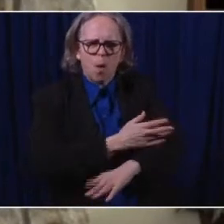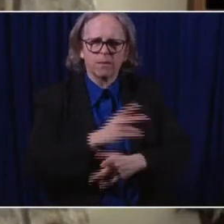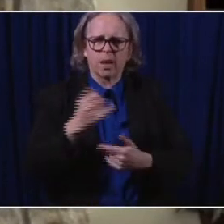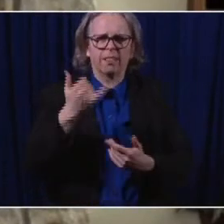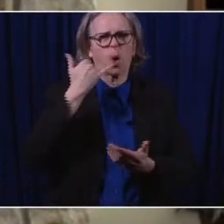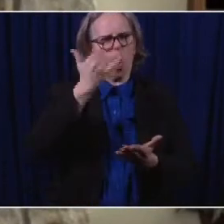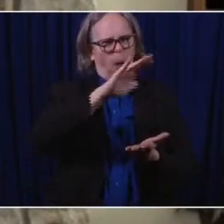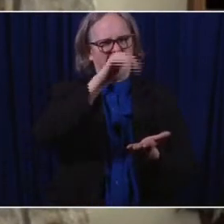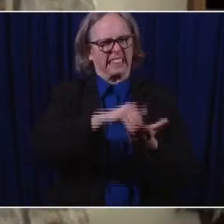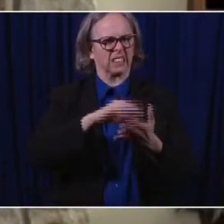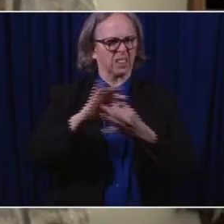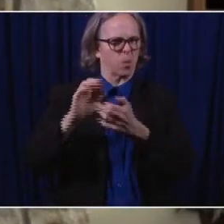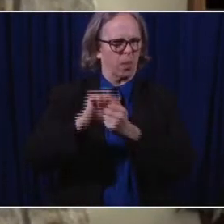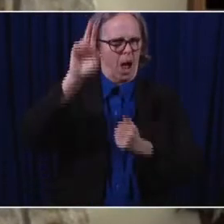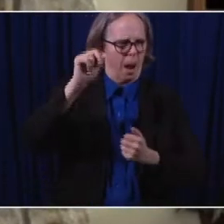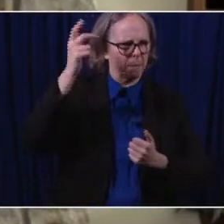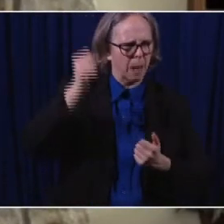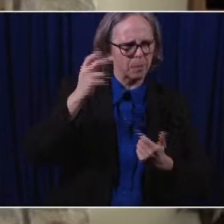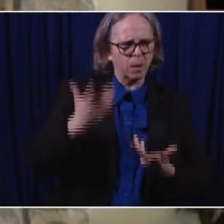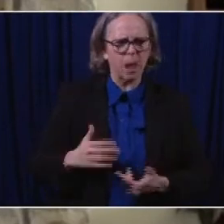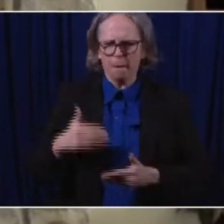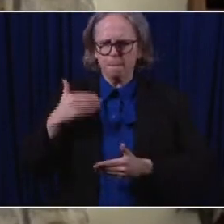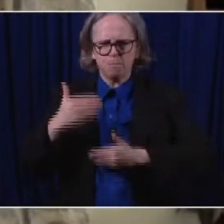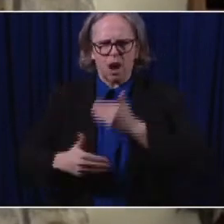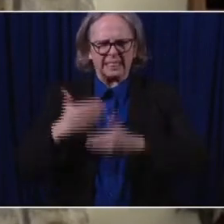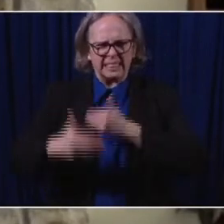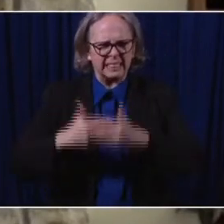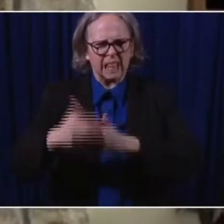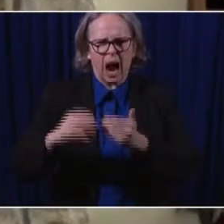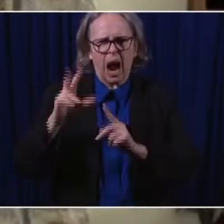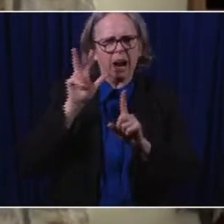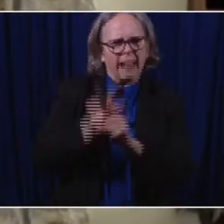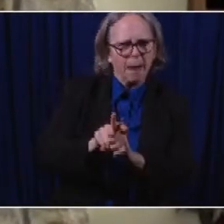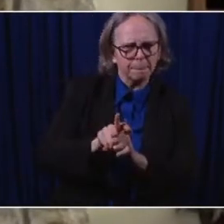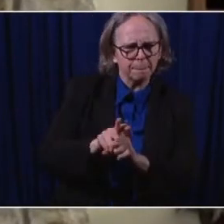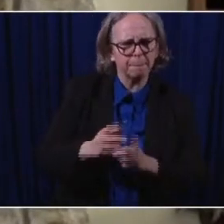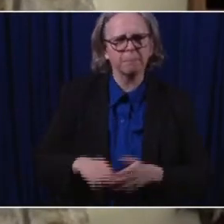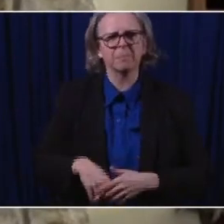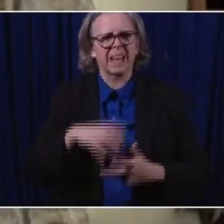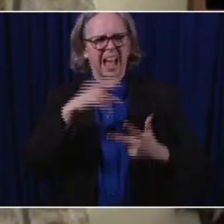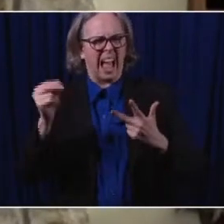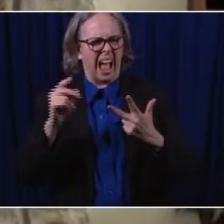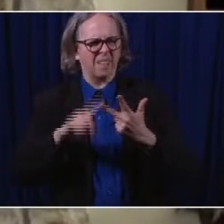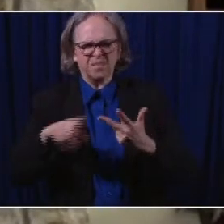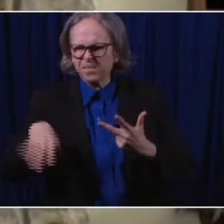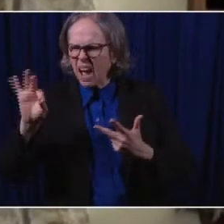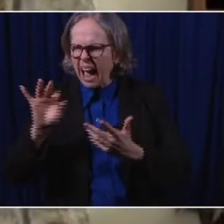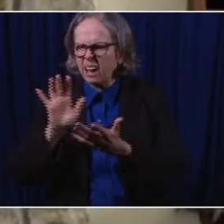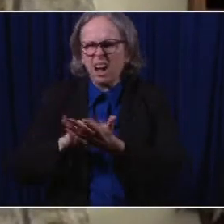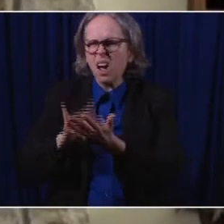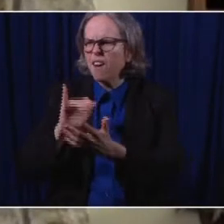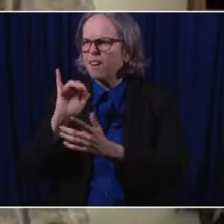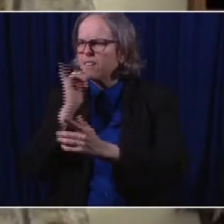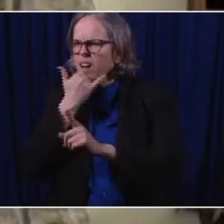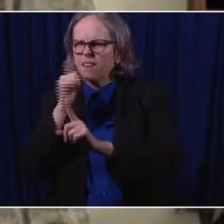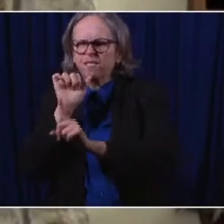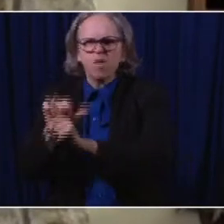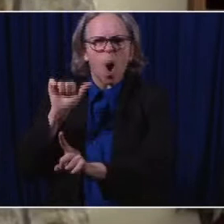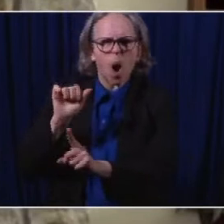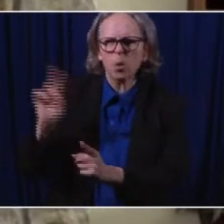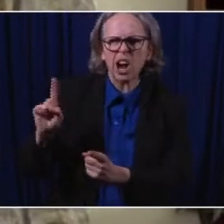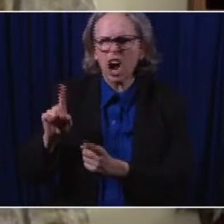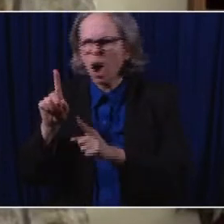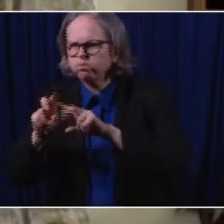system. They'll examine short-term and long-term improvements. The team has around 16 people on the team